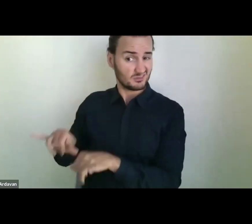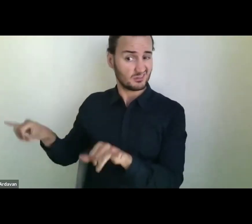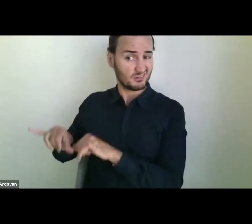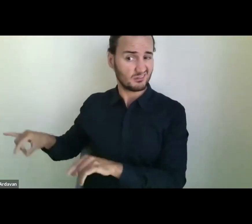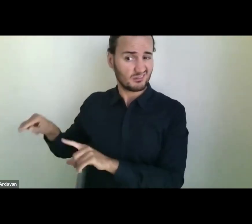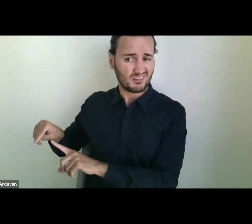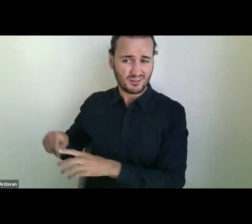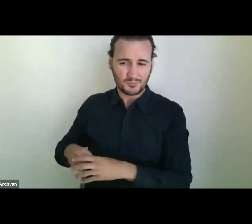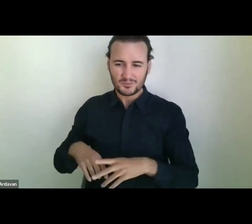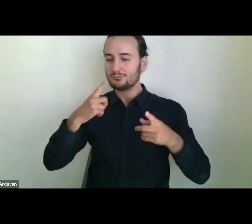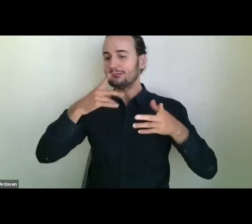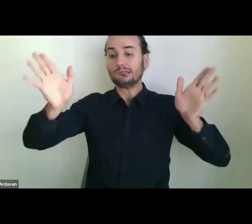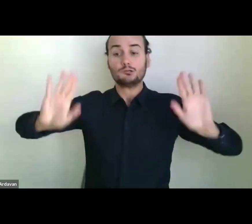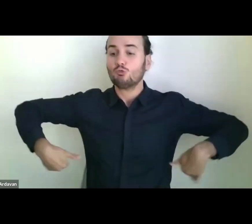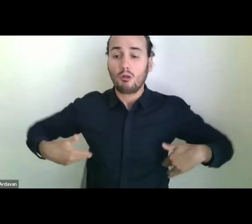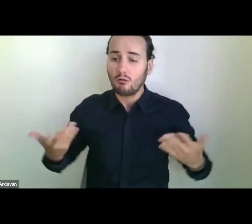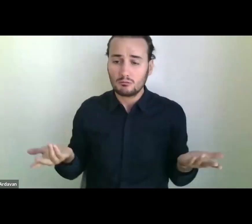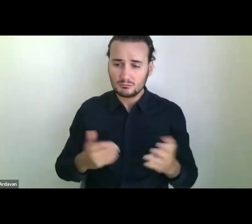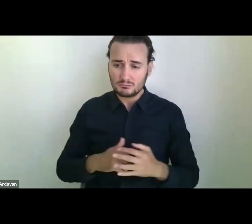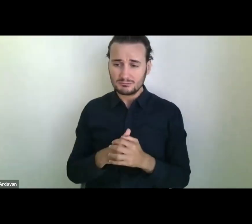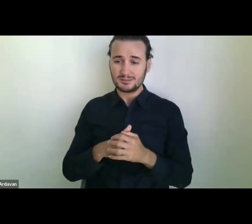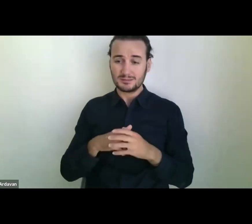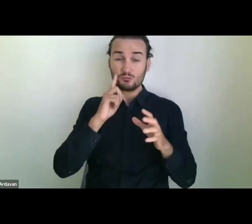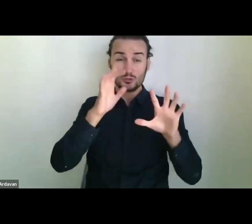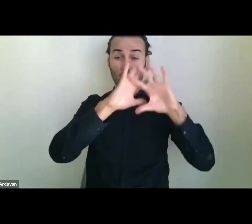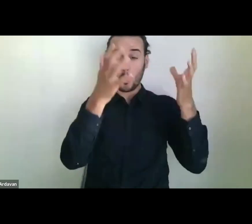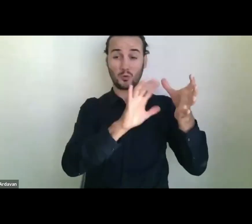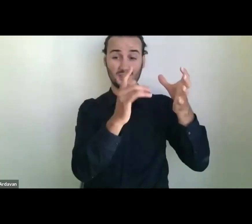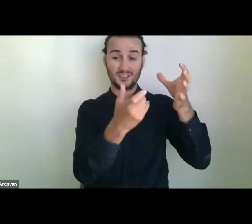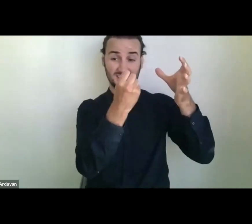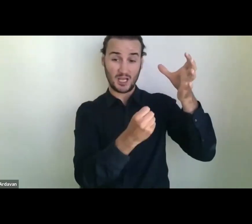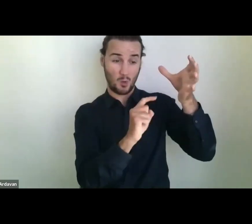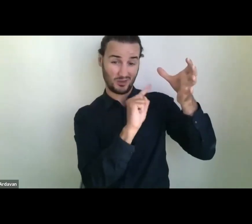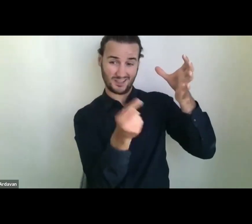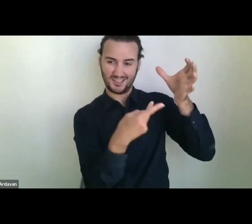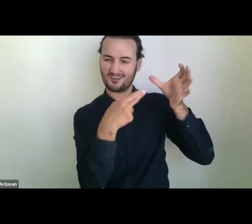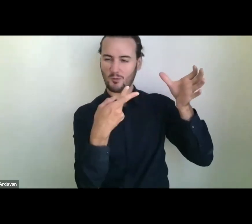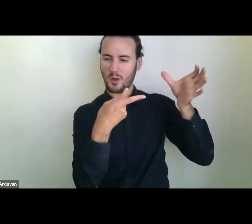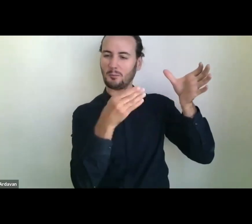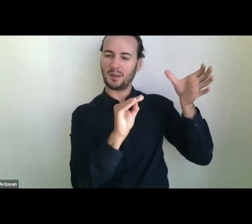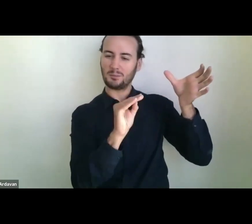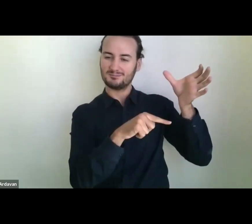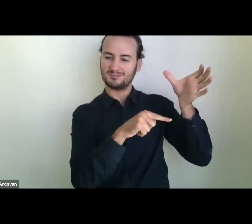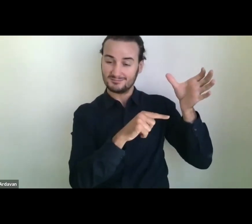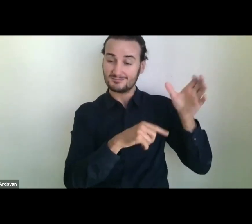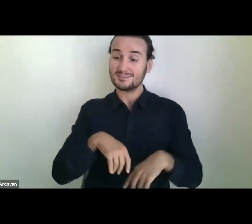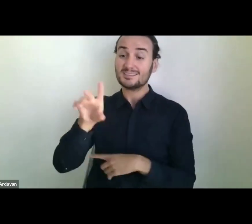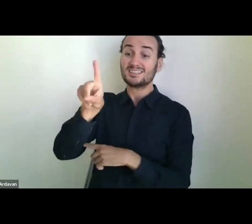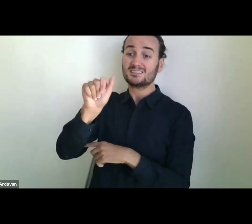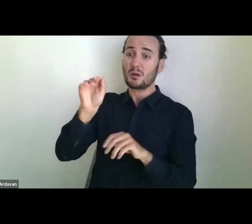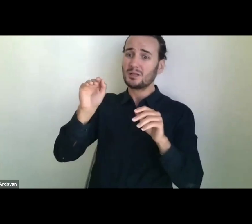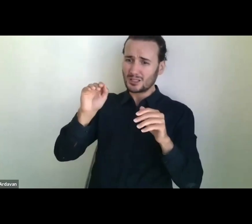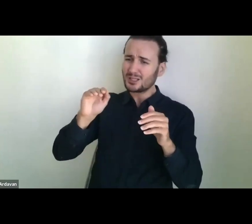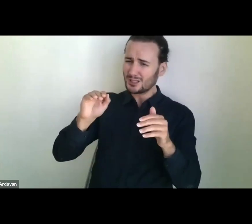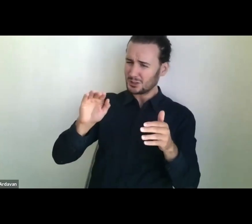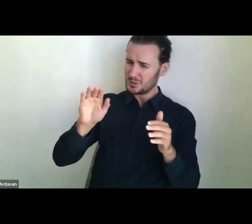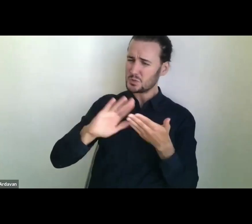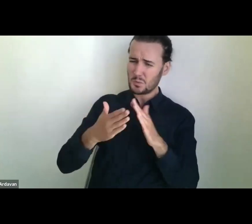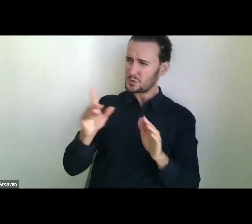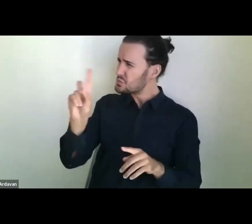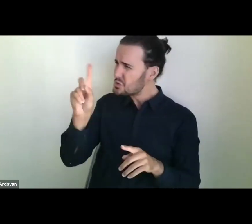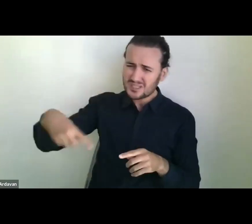question kind of late, PM, post-meridian. But as a disability community, where is our collective rage toward